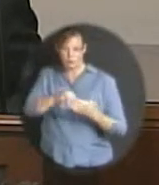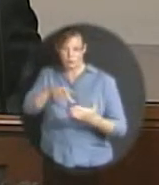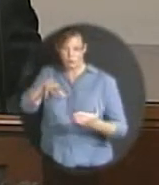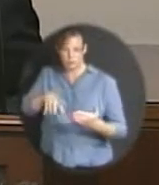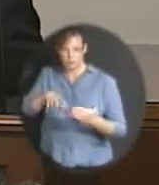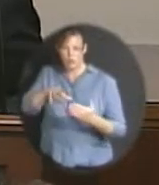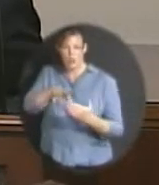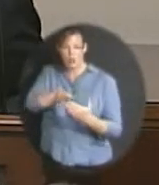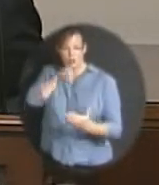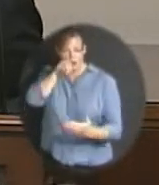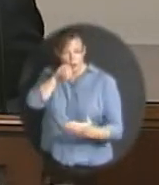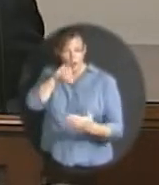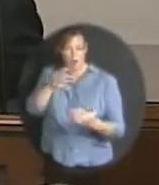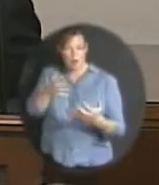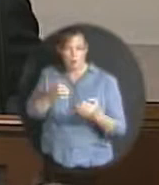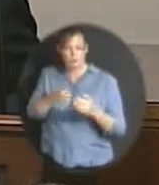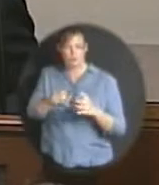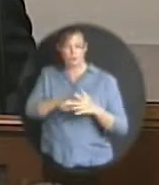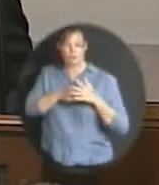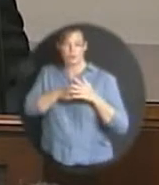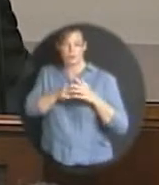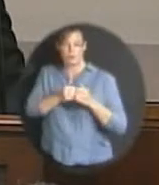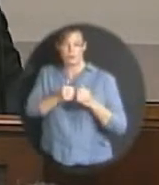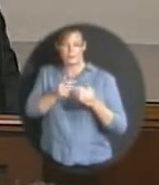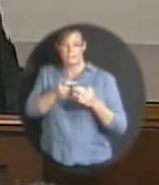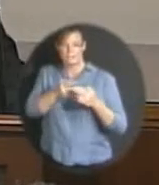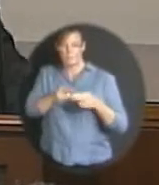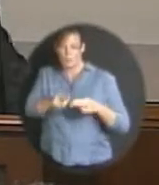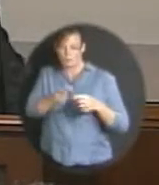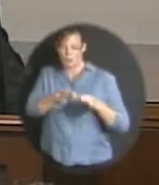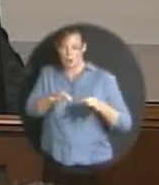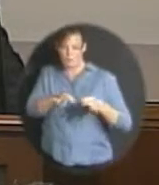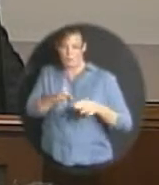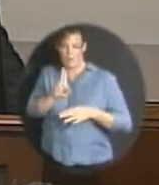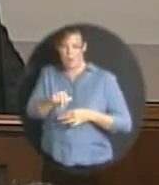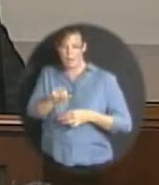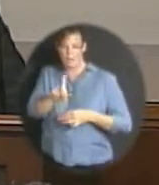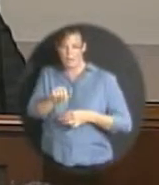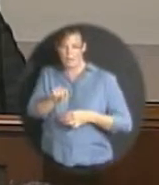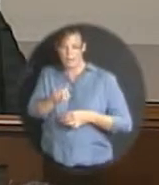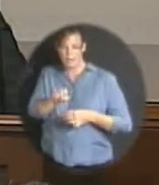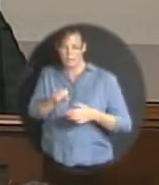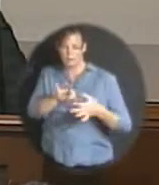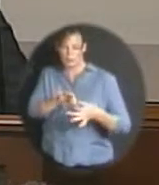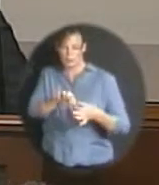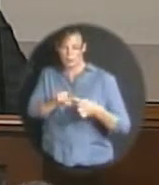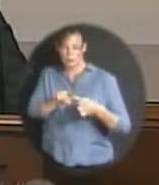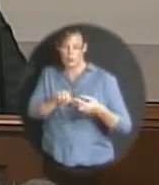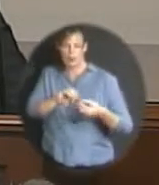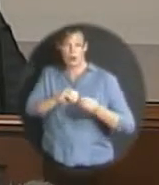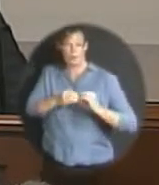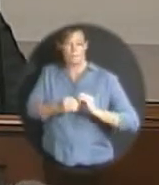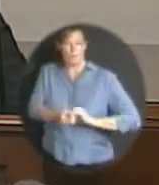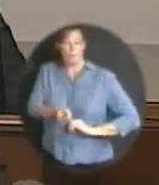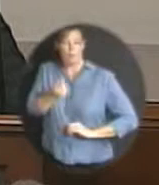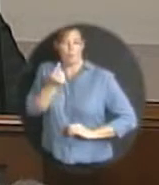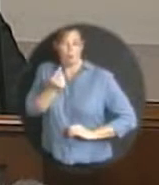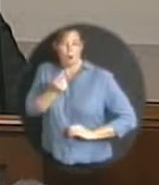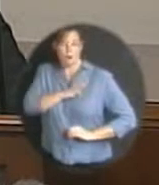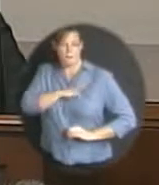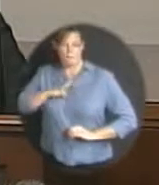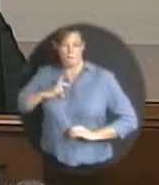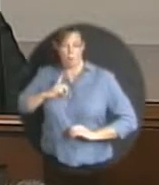learning. I'd like to open with some brief comments and some updates related to our #1 Board